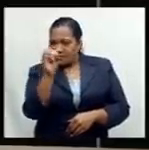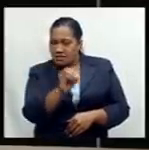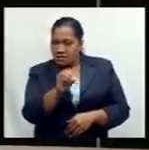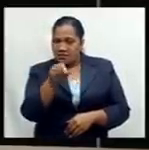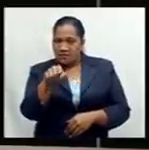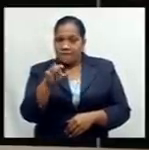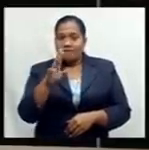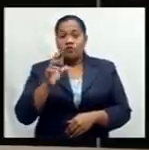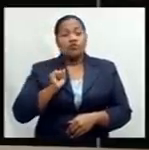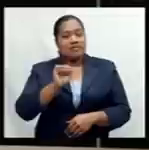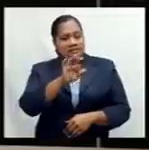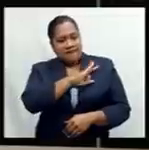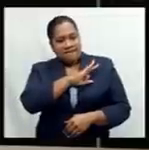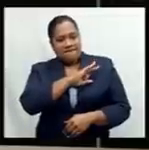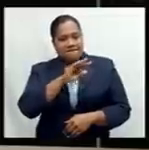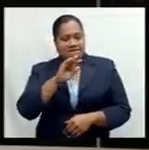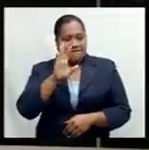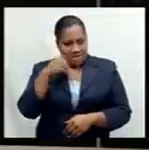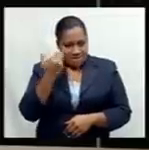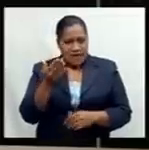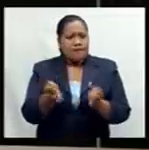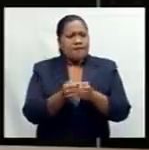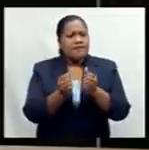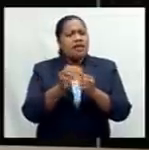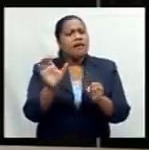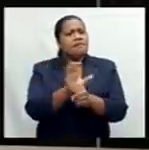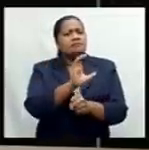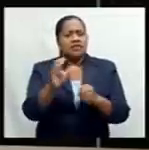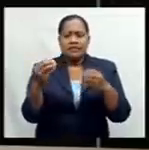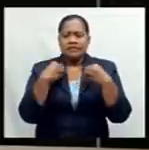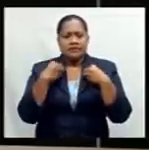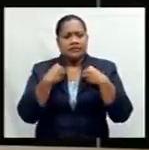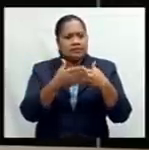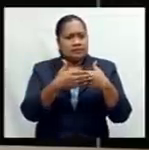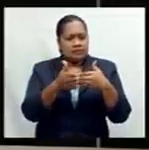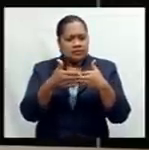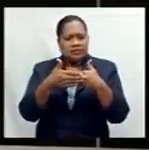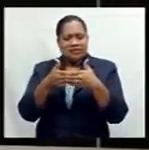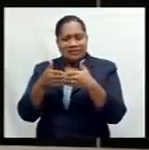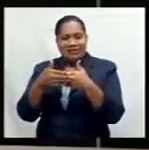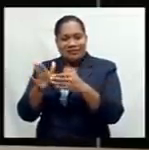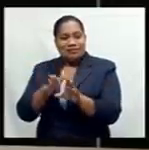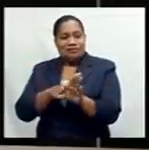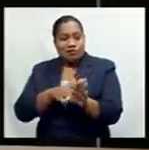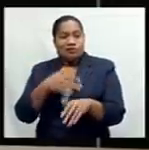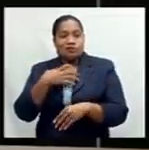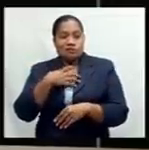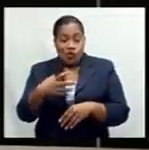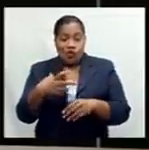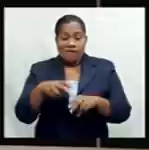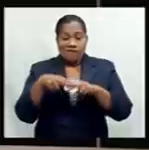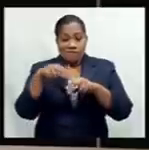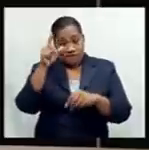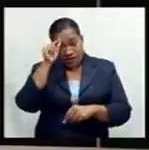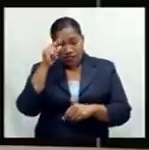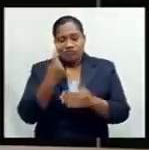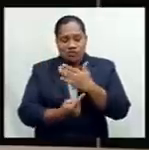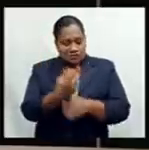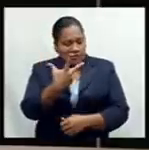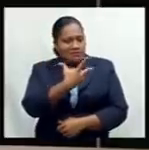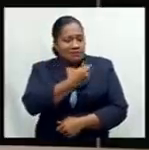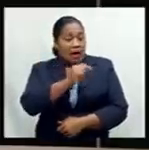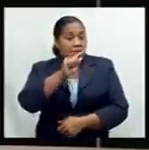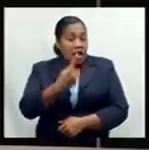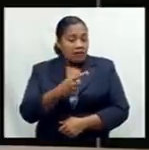of staffing at all times. Many companies and businesses are opening up slowly as more Fijians are getting vaccinated, but they need to follow